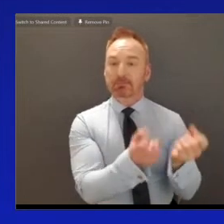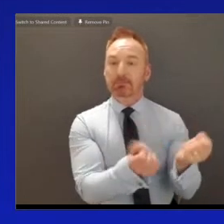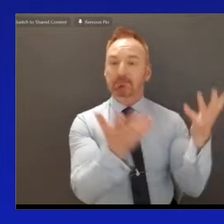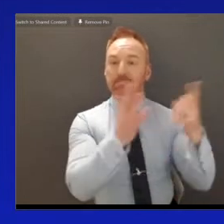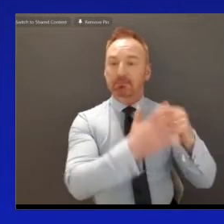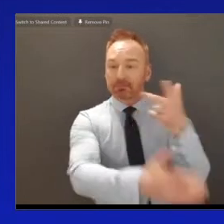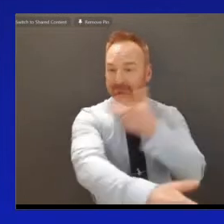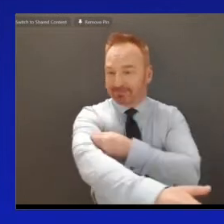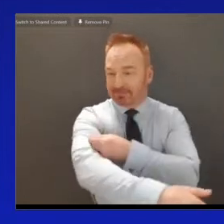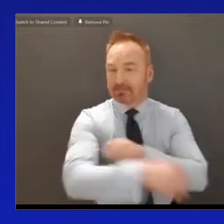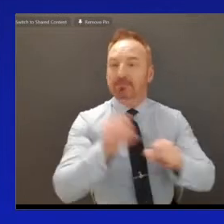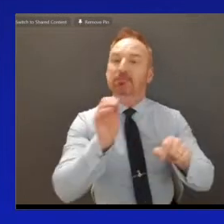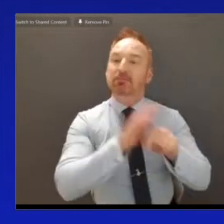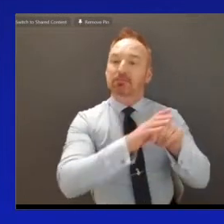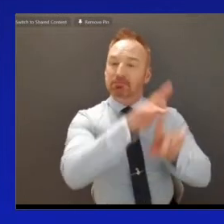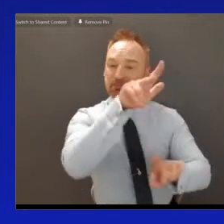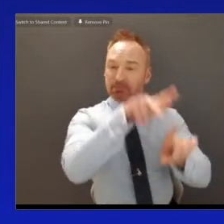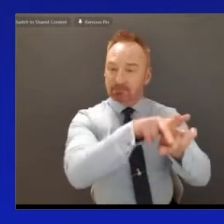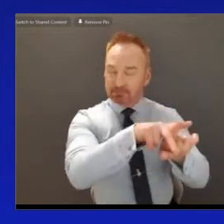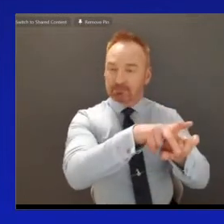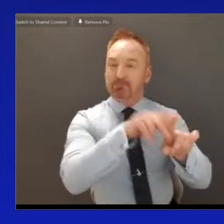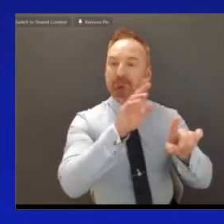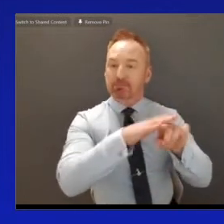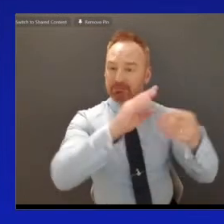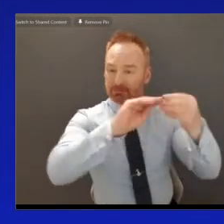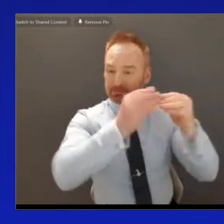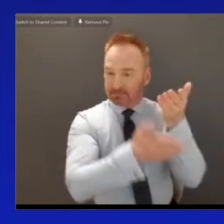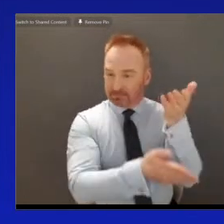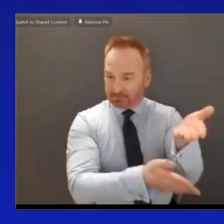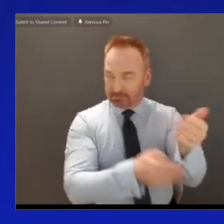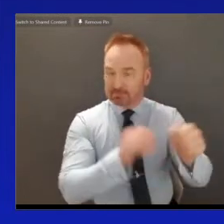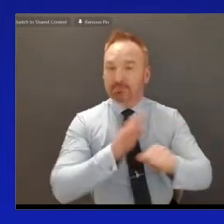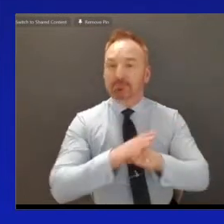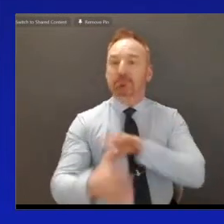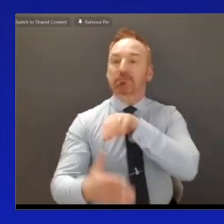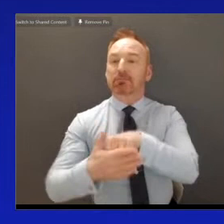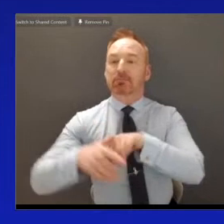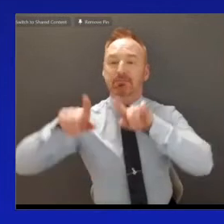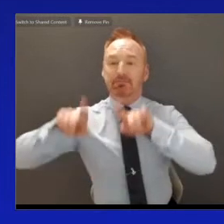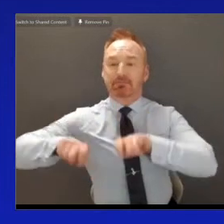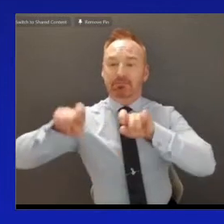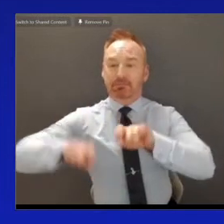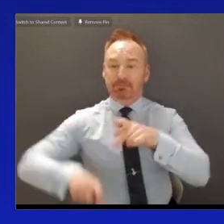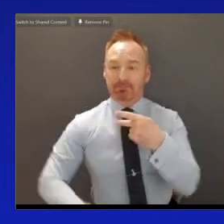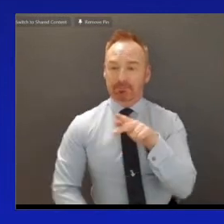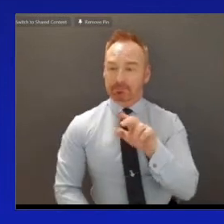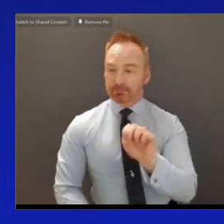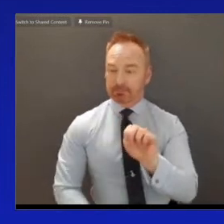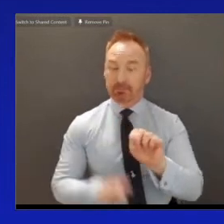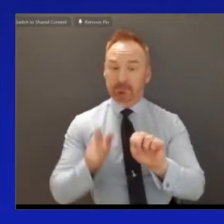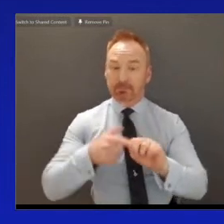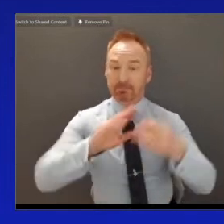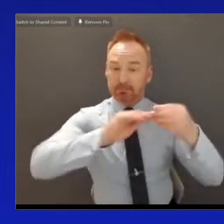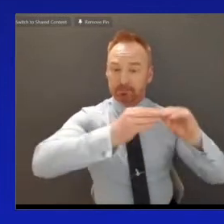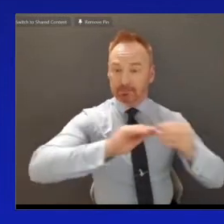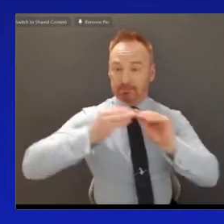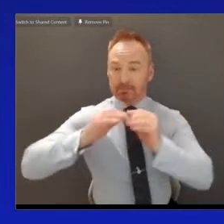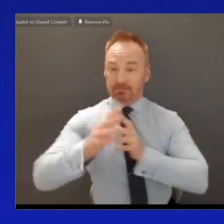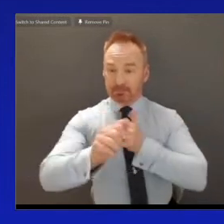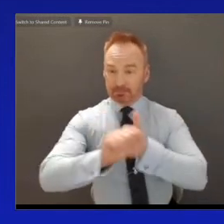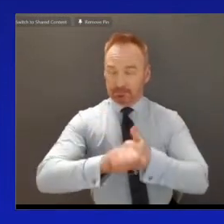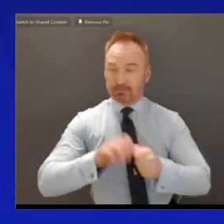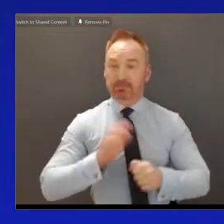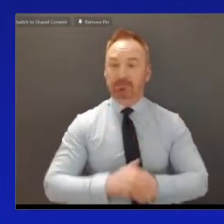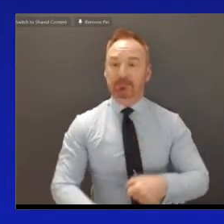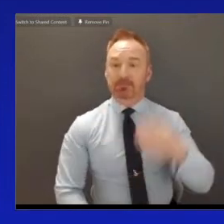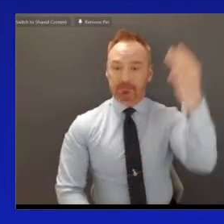will initially reside in OPA's vaccination and testing page. These numbers will be updated every Monday, Wednesday, and